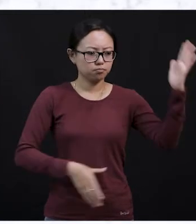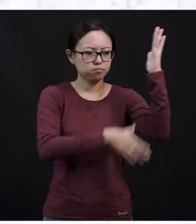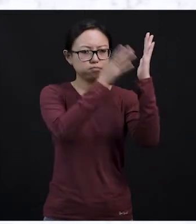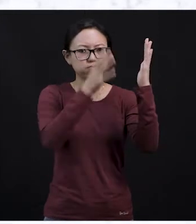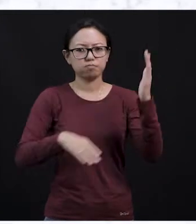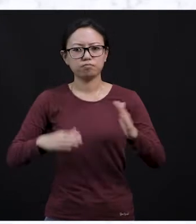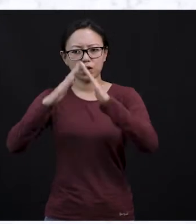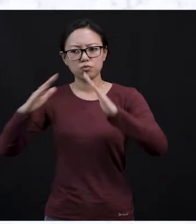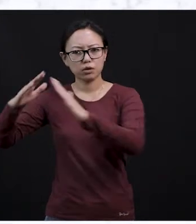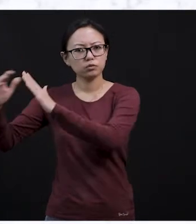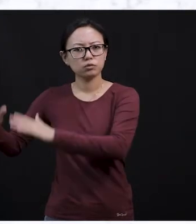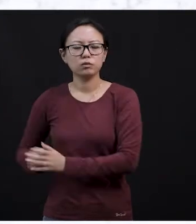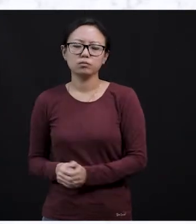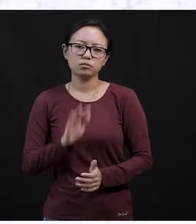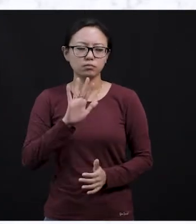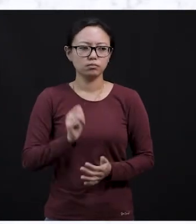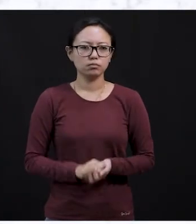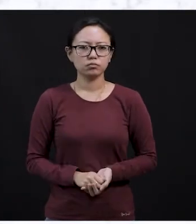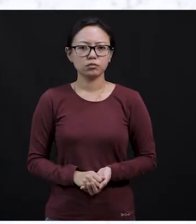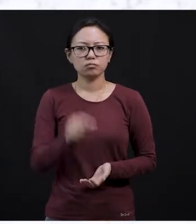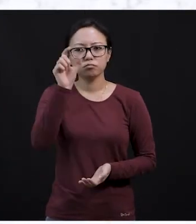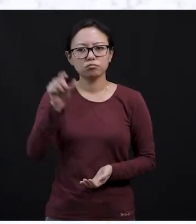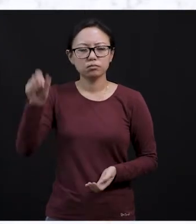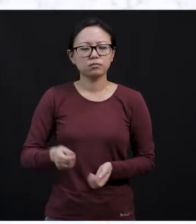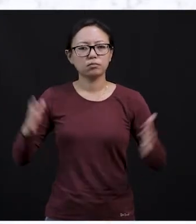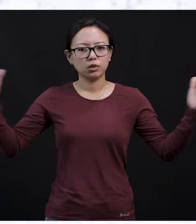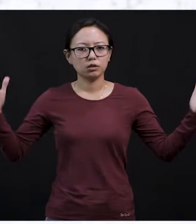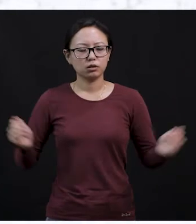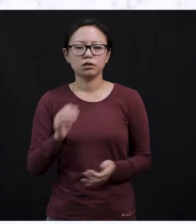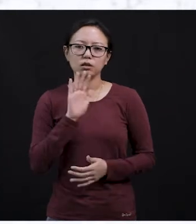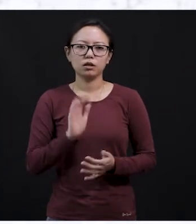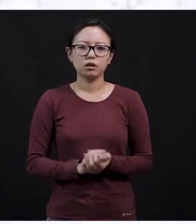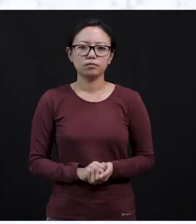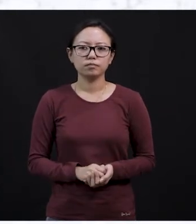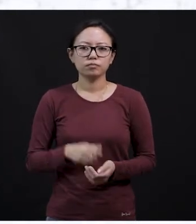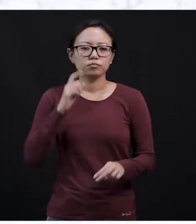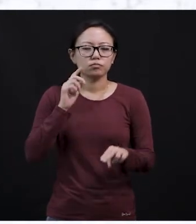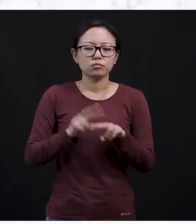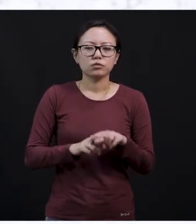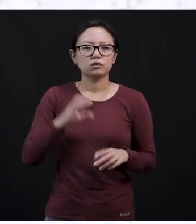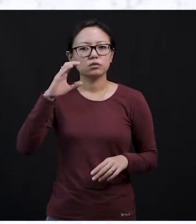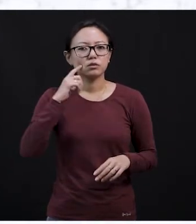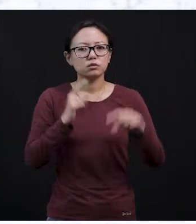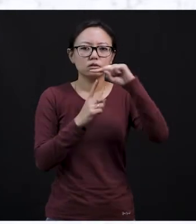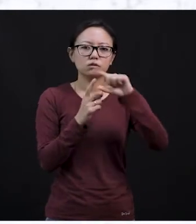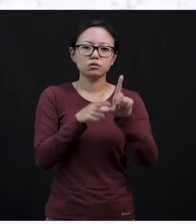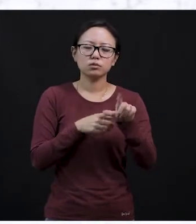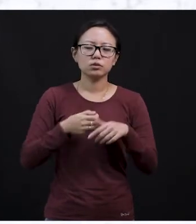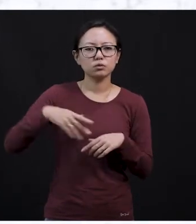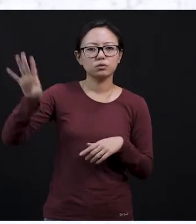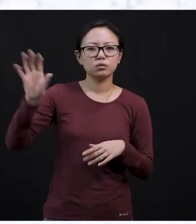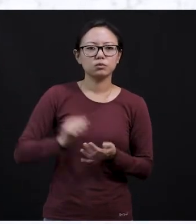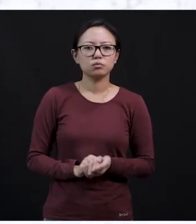lots of people. So there are few changes that happens in the city when you start moving towards the city, and